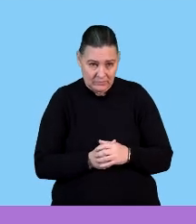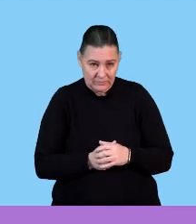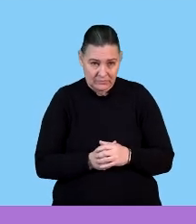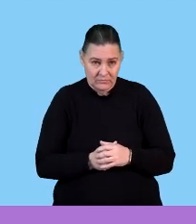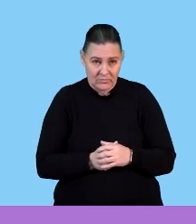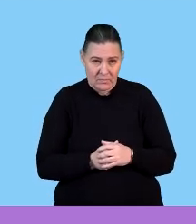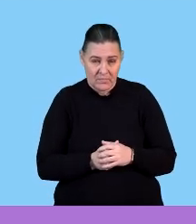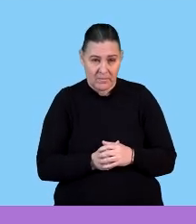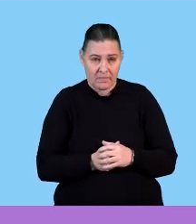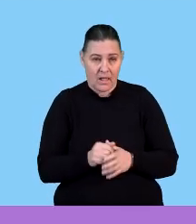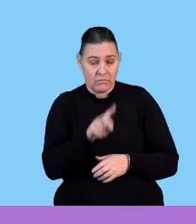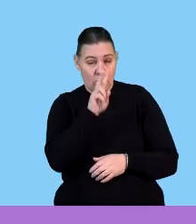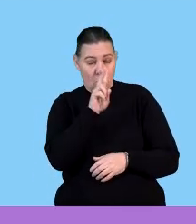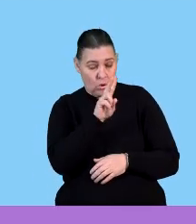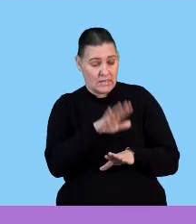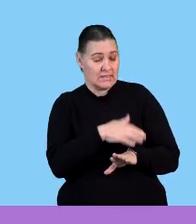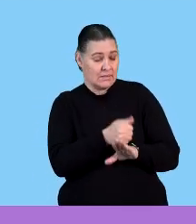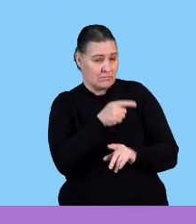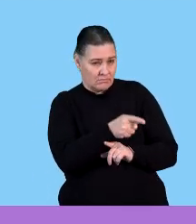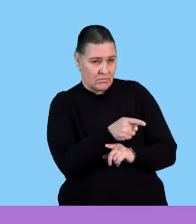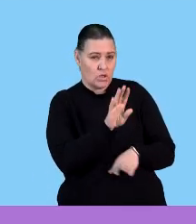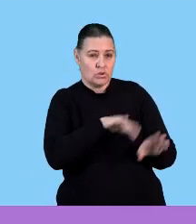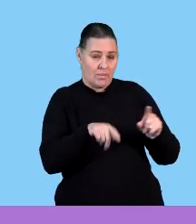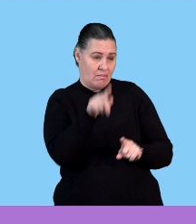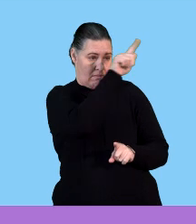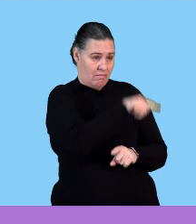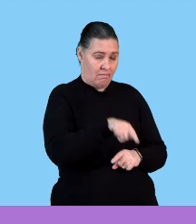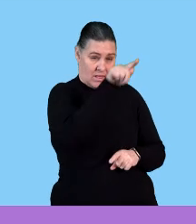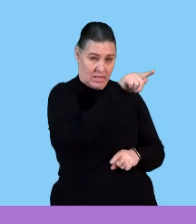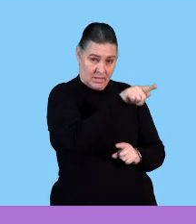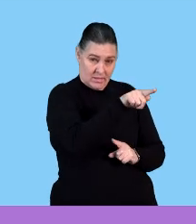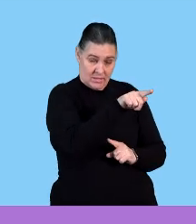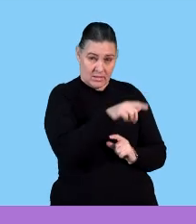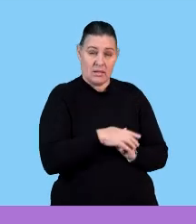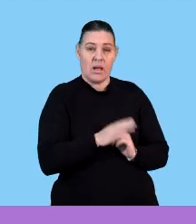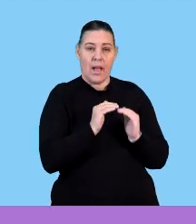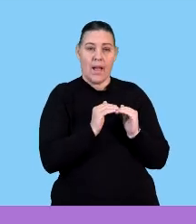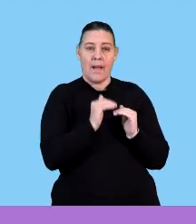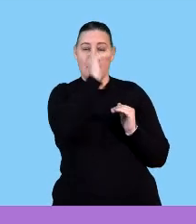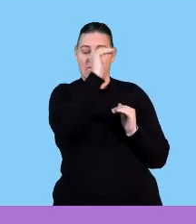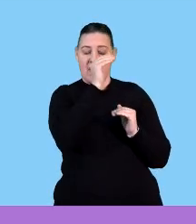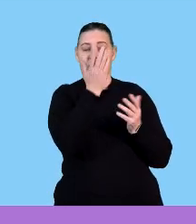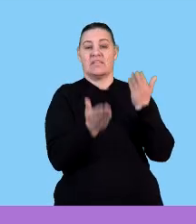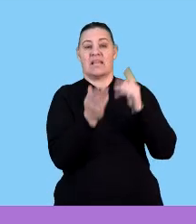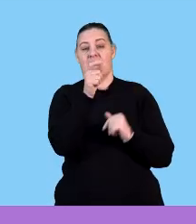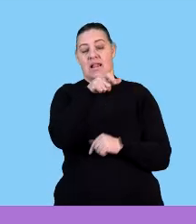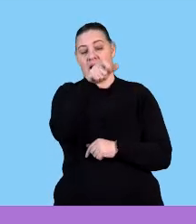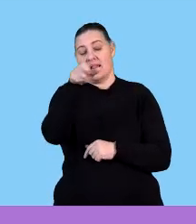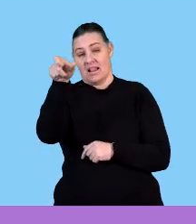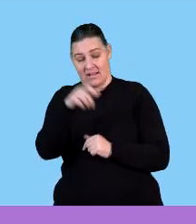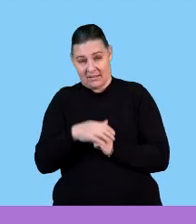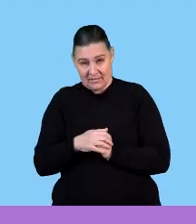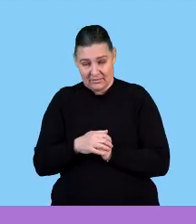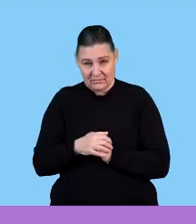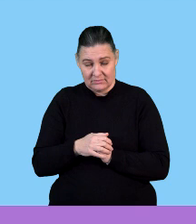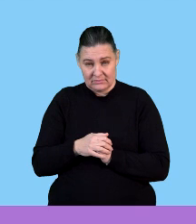pool. So, if you look at this particular setup, the swimming pool is here, and just above it, there's my